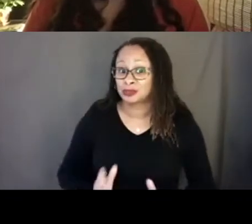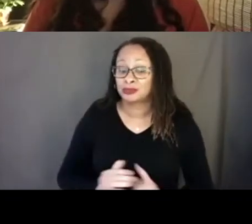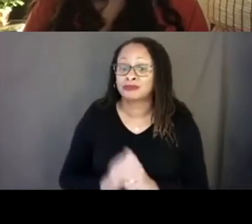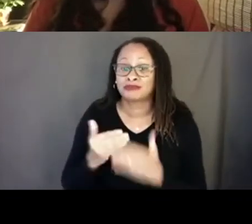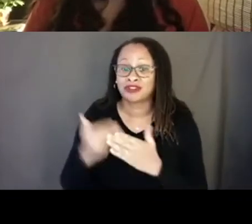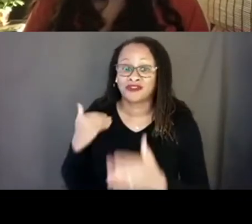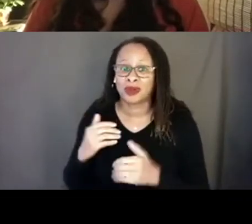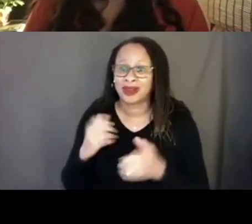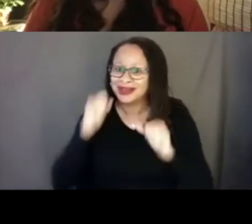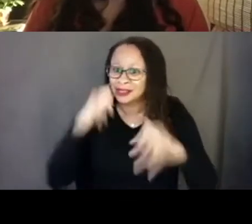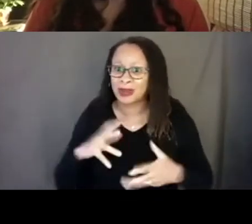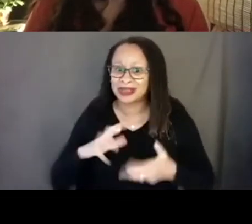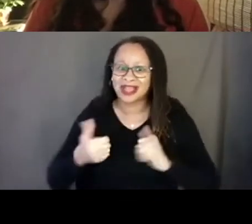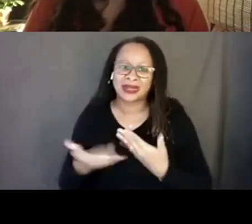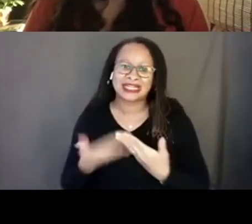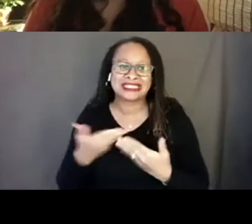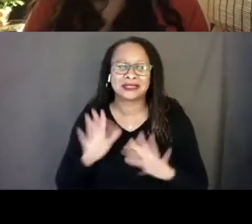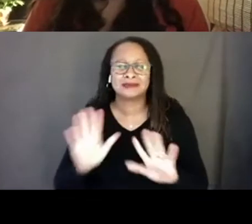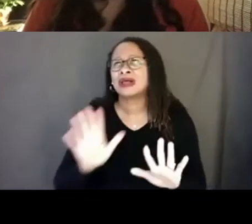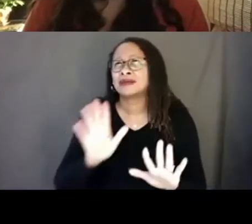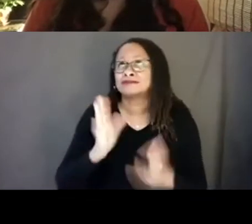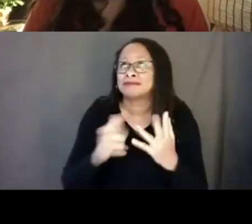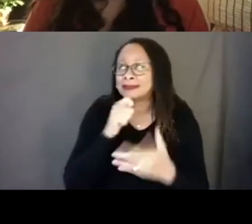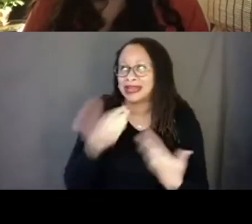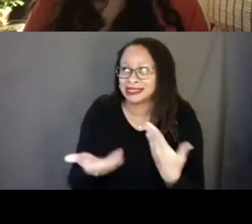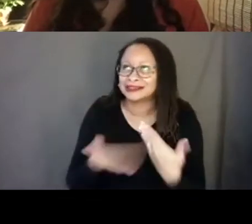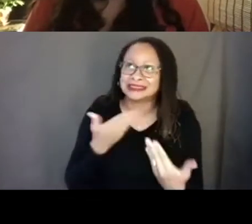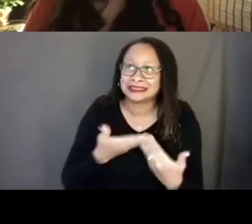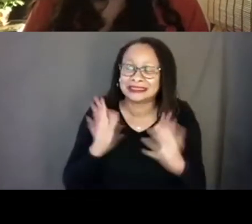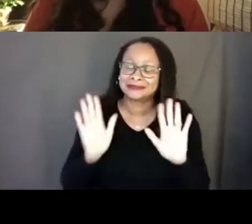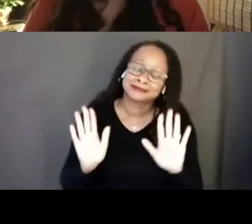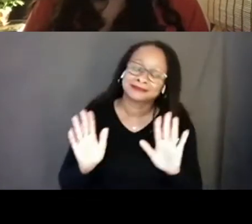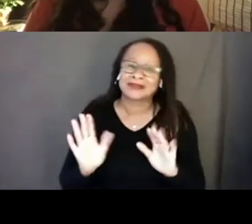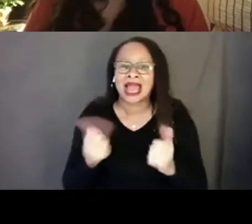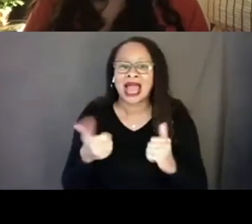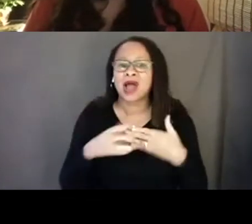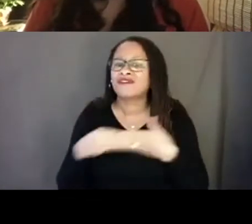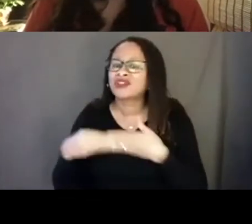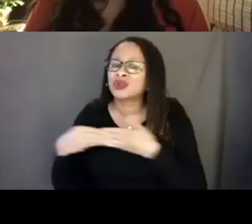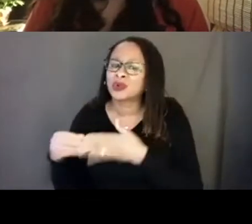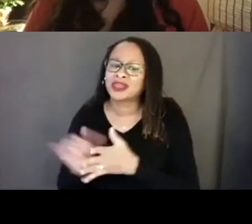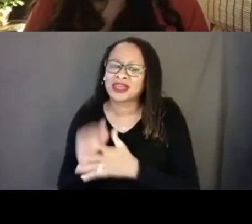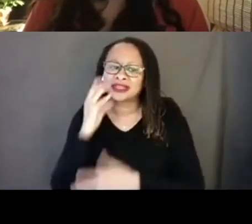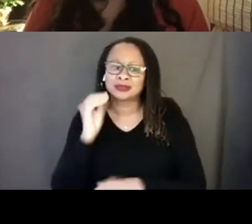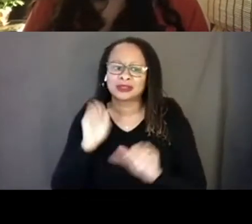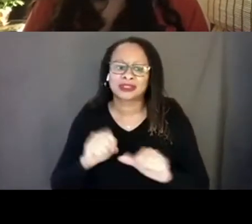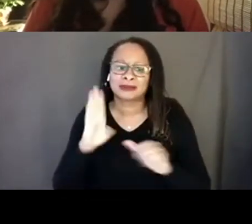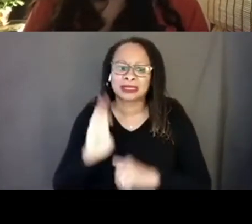how easy, well, I shouldn't say easy, how fluid that experience can be?